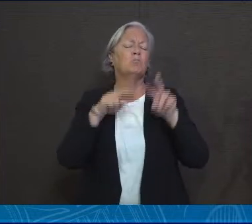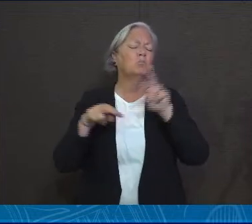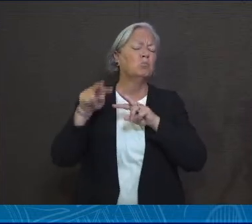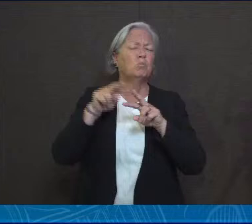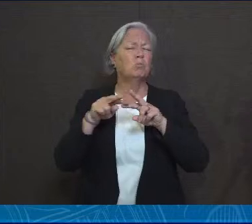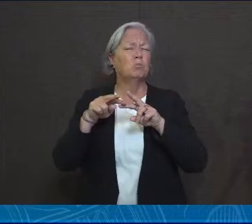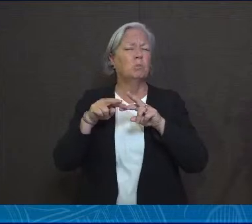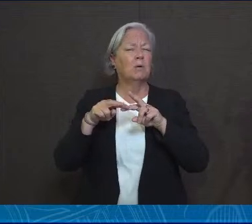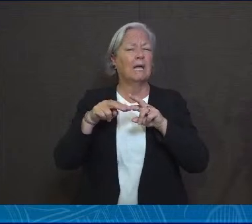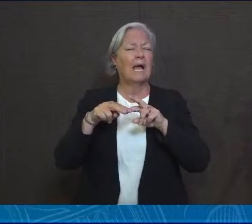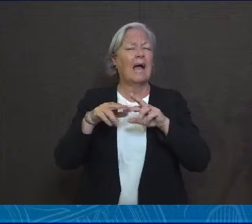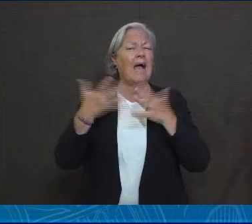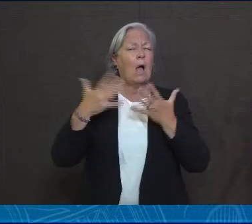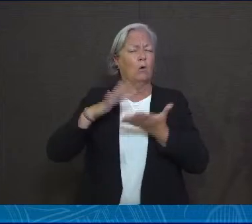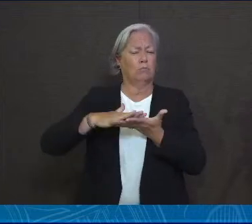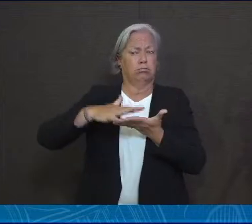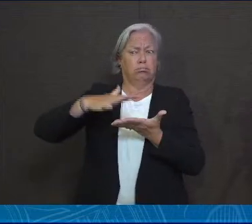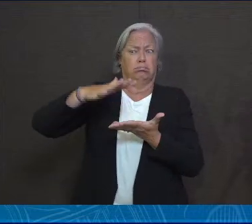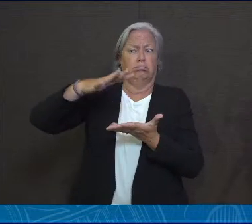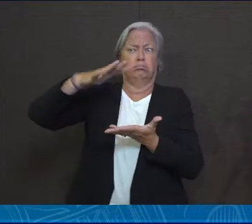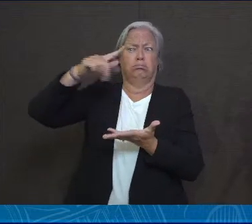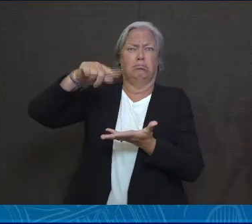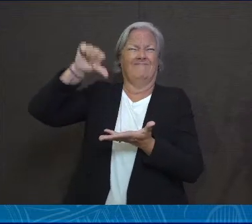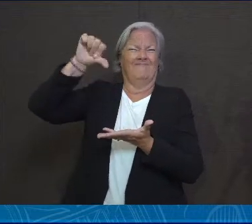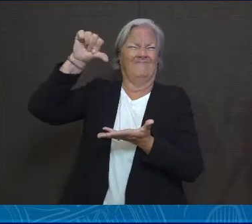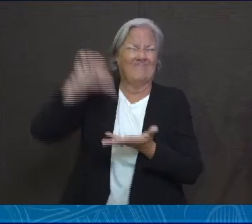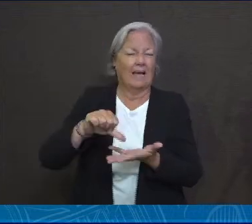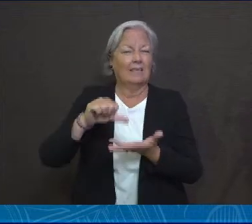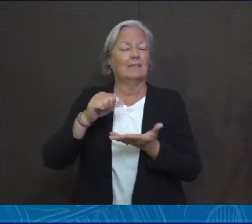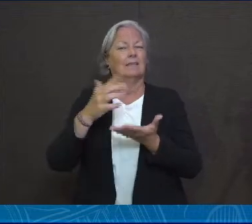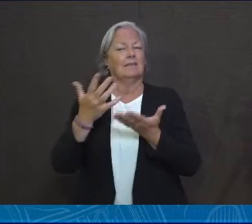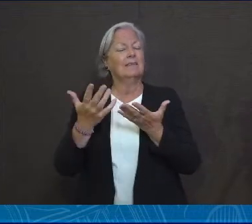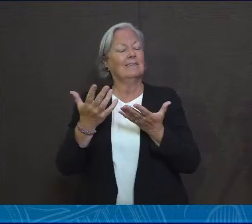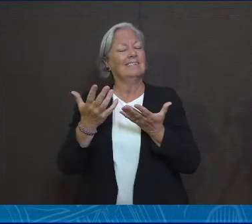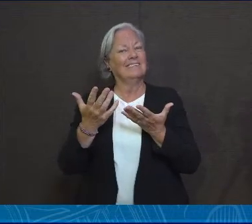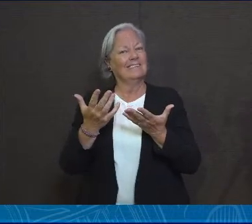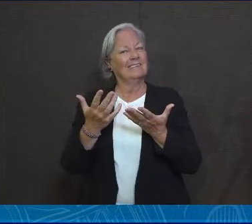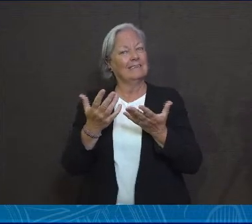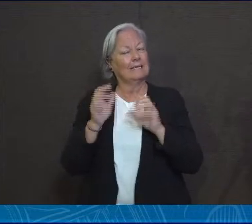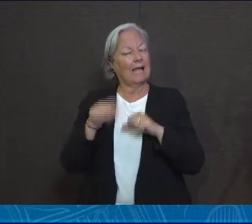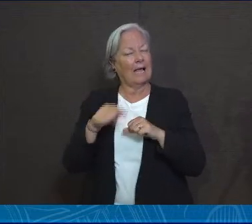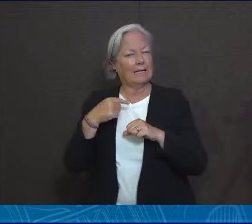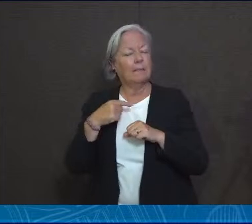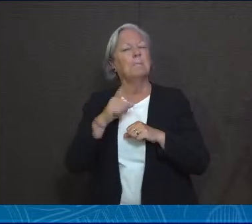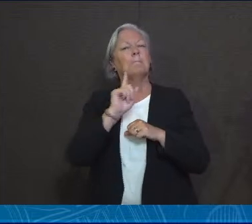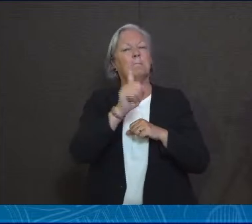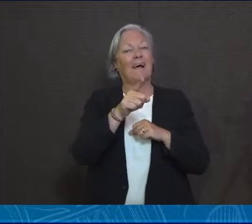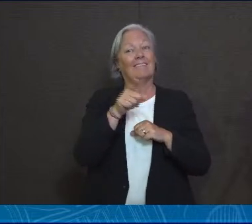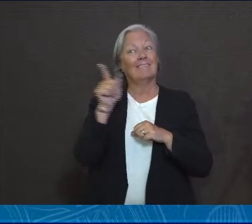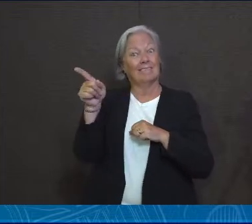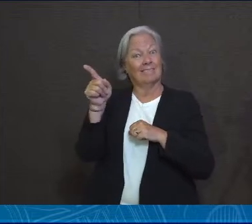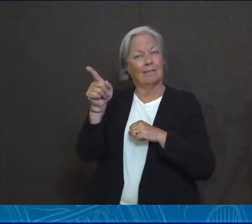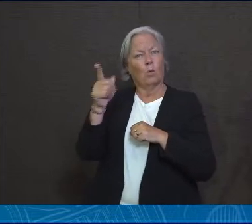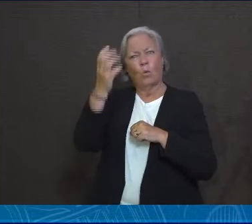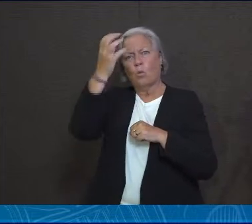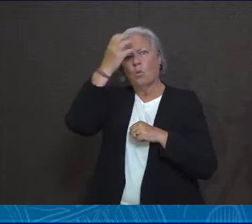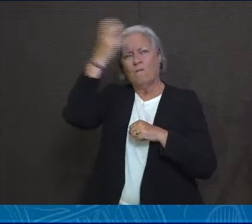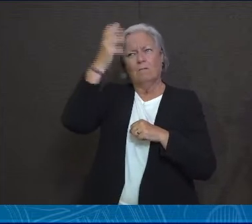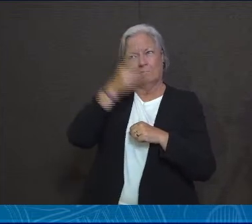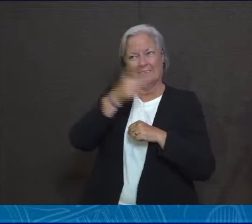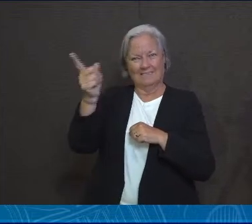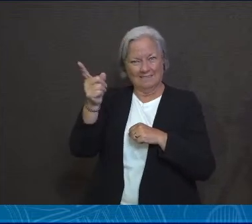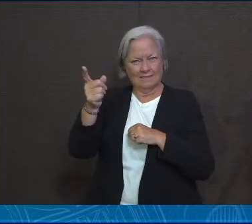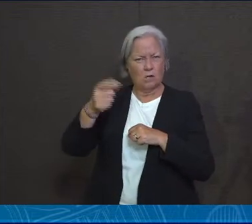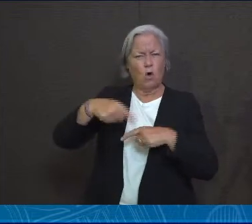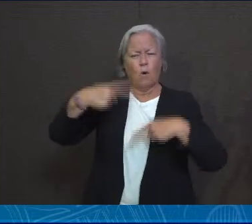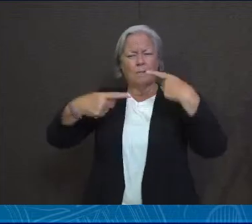what's reasonable then? The problem, of course, as mentioned by my colleague, is that how do you convince the politicians? Because the other aspect, and I didn't go